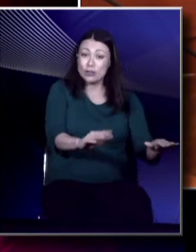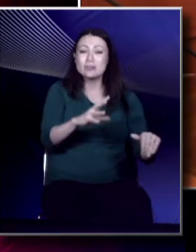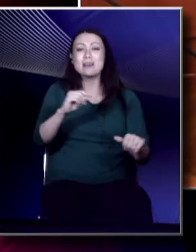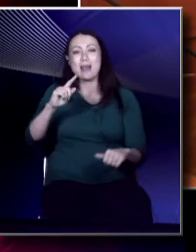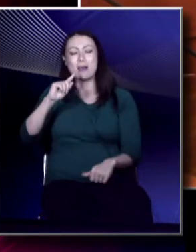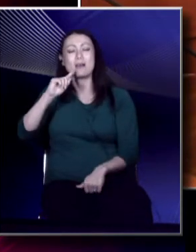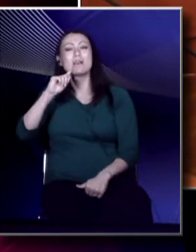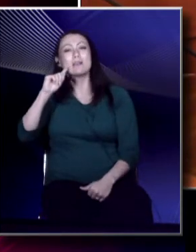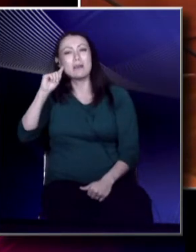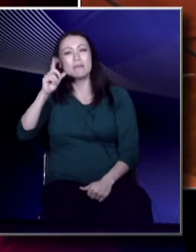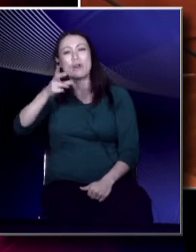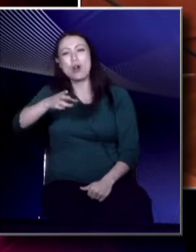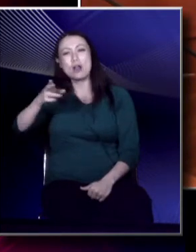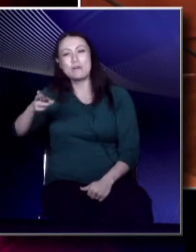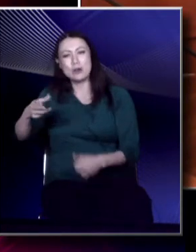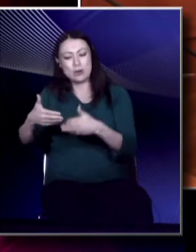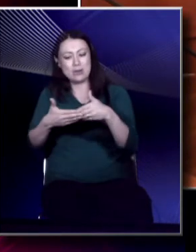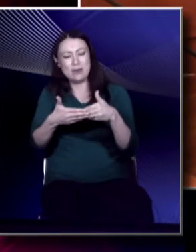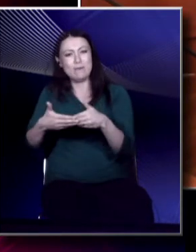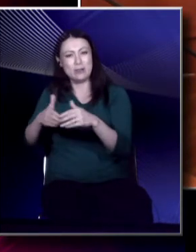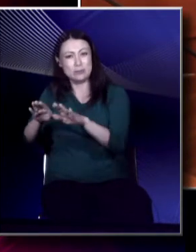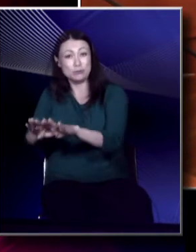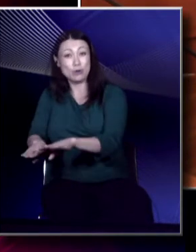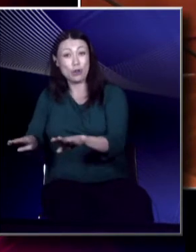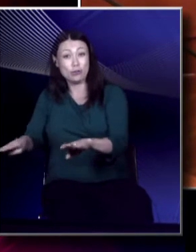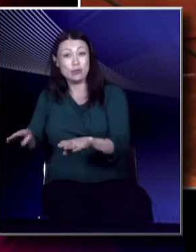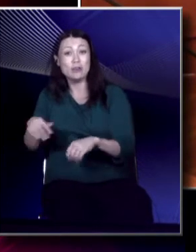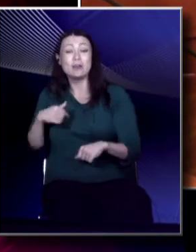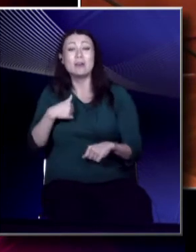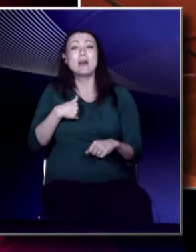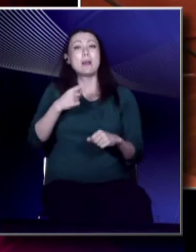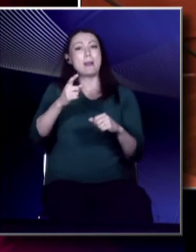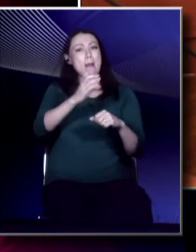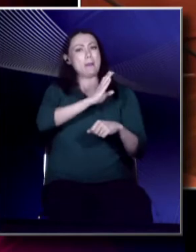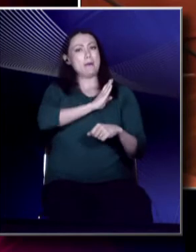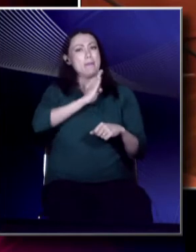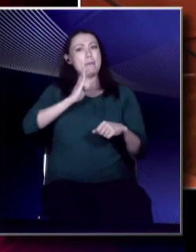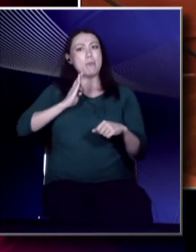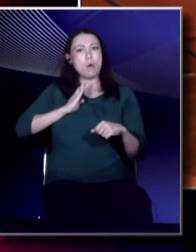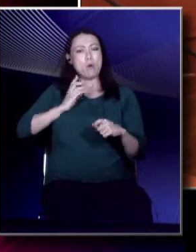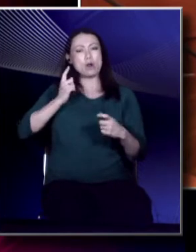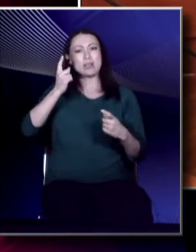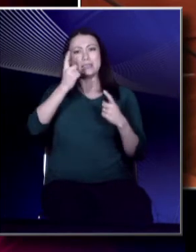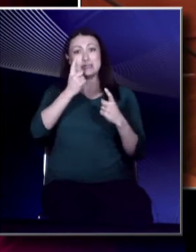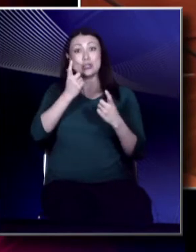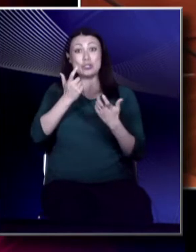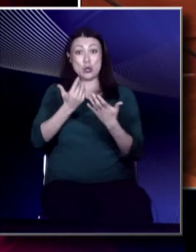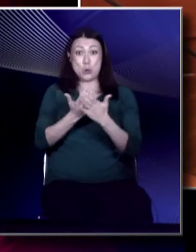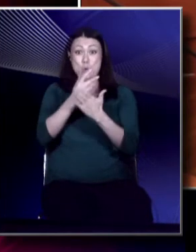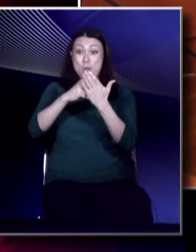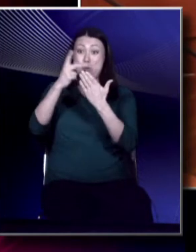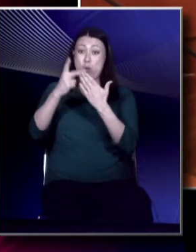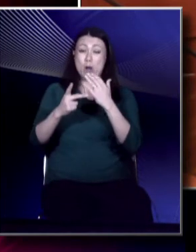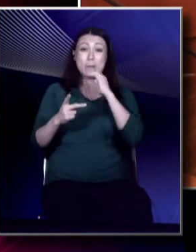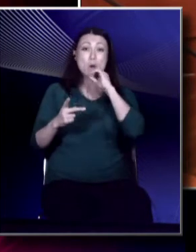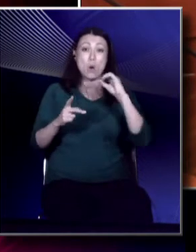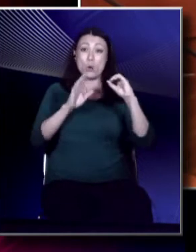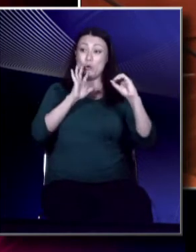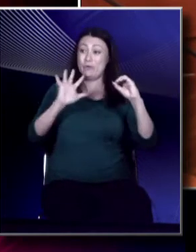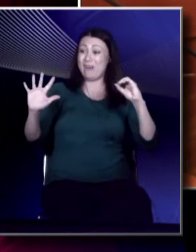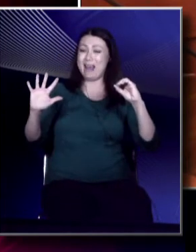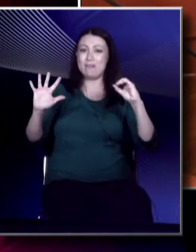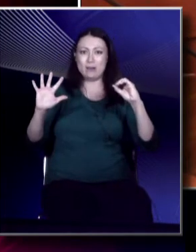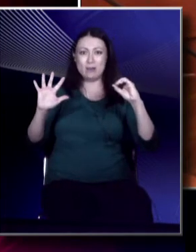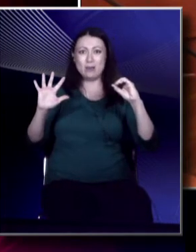deaf infants and toddlers. As the board considers a new proposal of a 0 to 5 program, there is no one